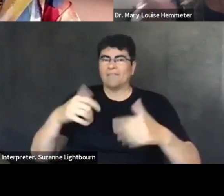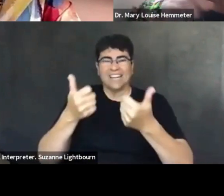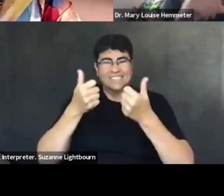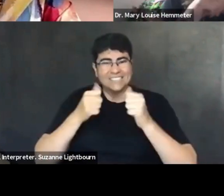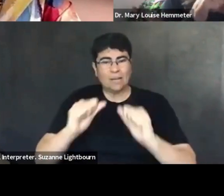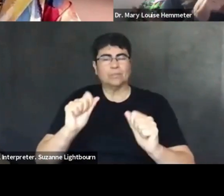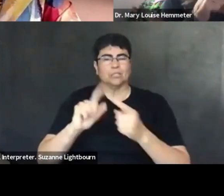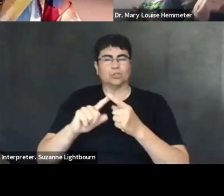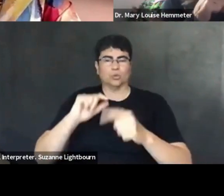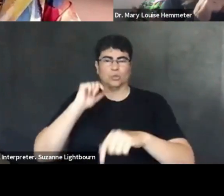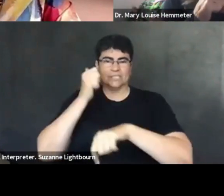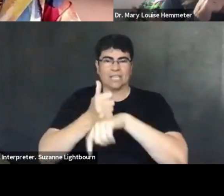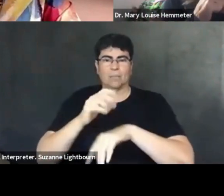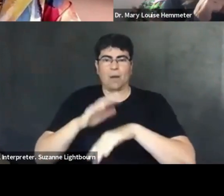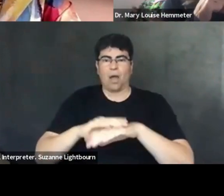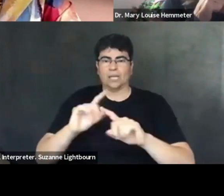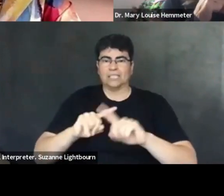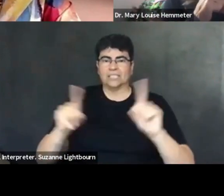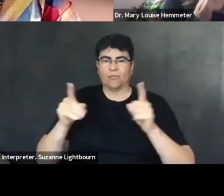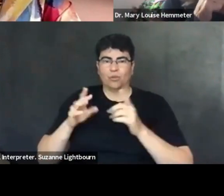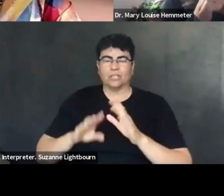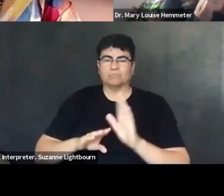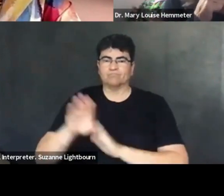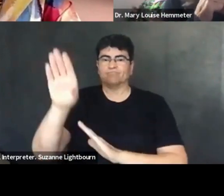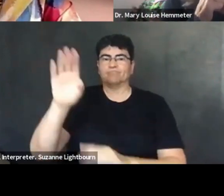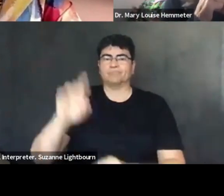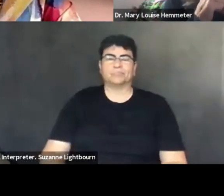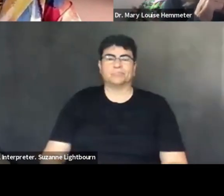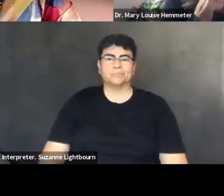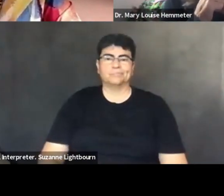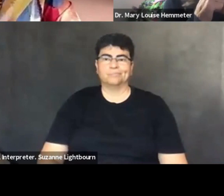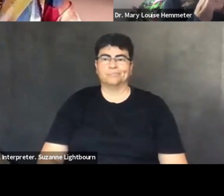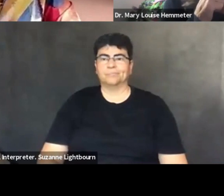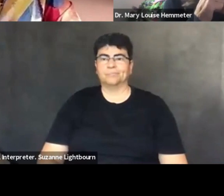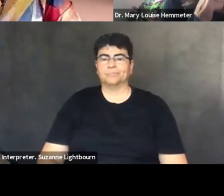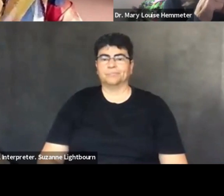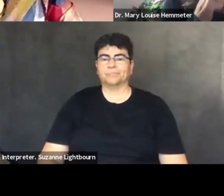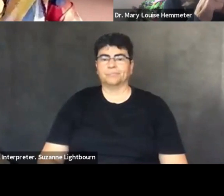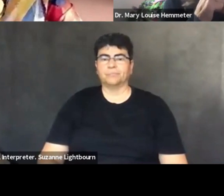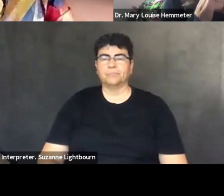attempted to set them on a different trajectory.